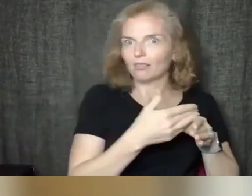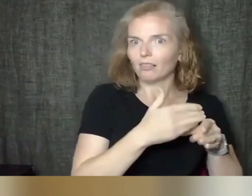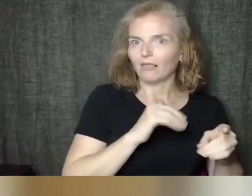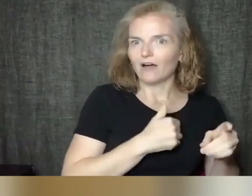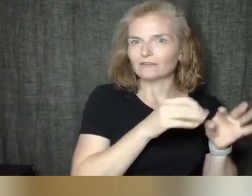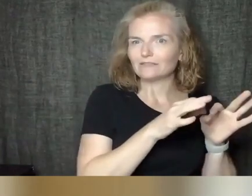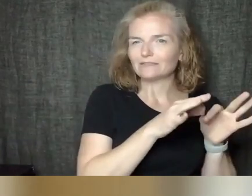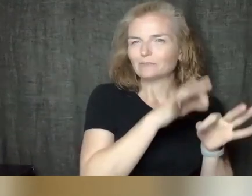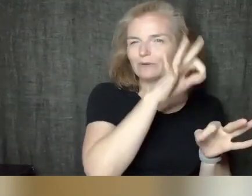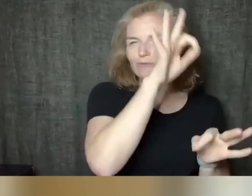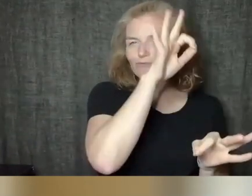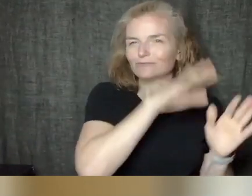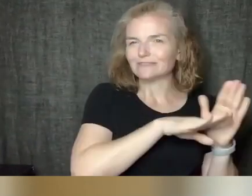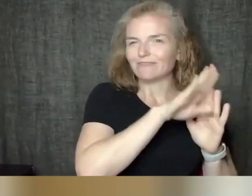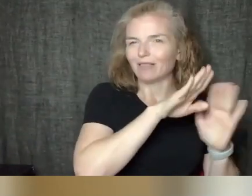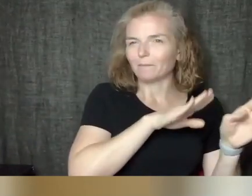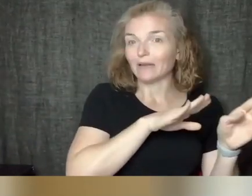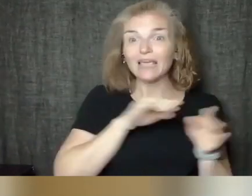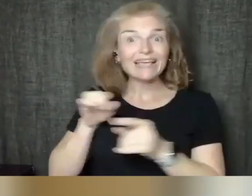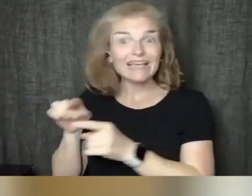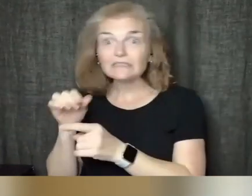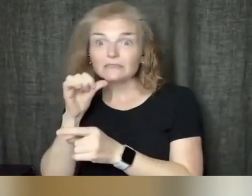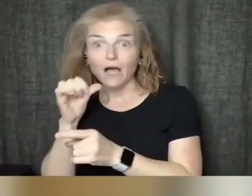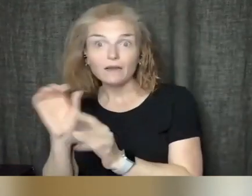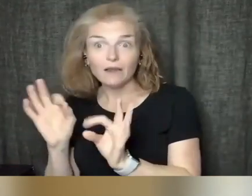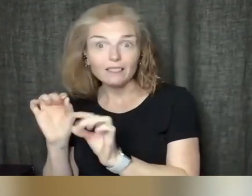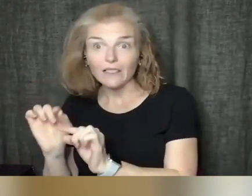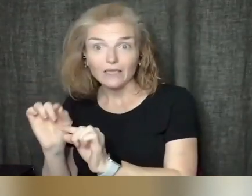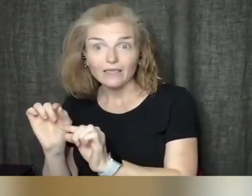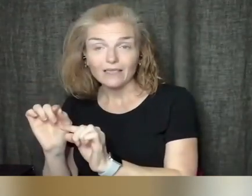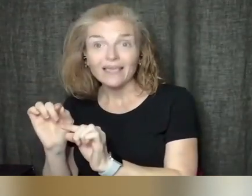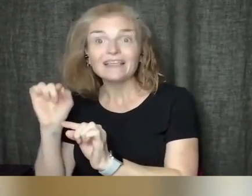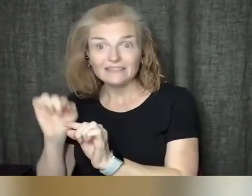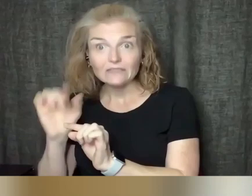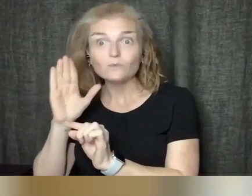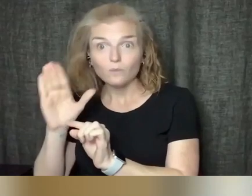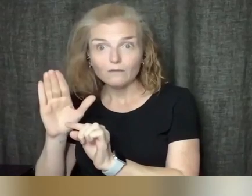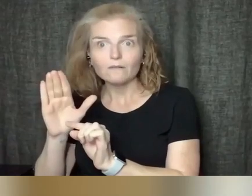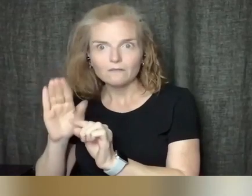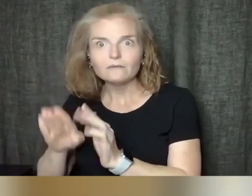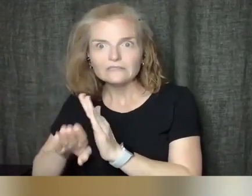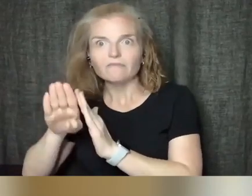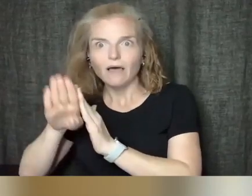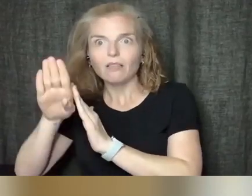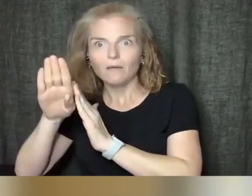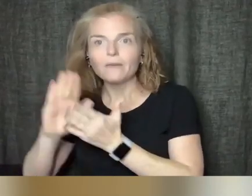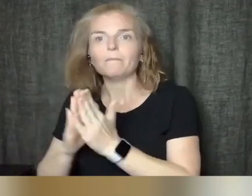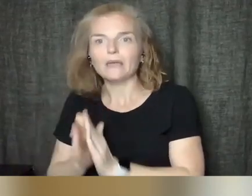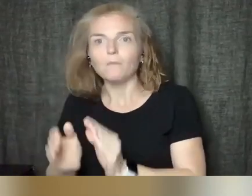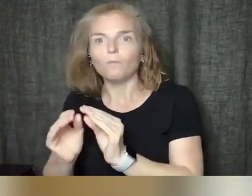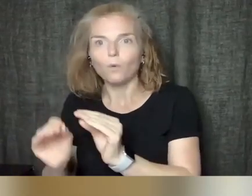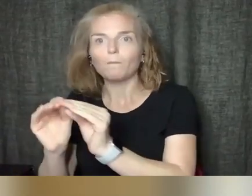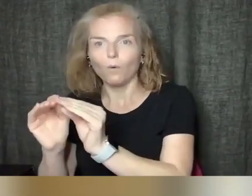it's not some just innocuous thing arising in our mind. This is creating a pattern. And it can be very